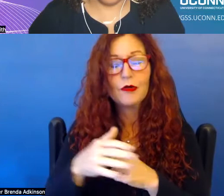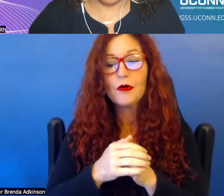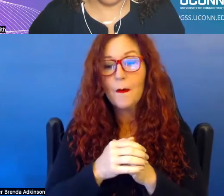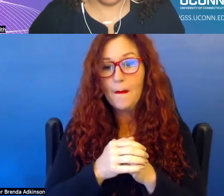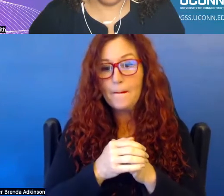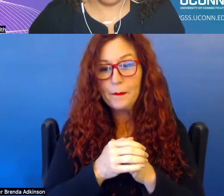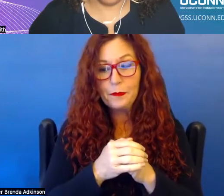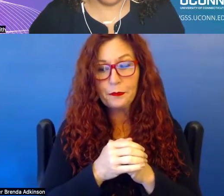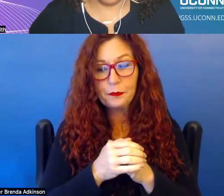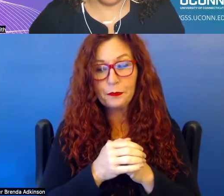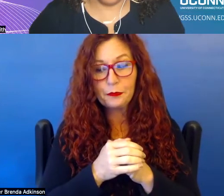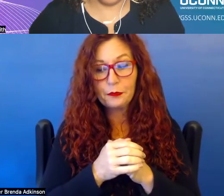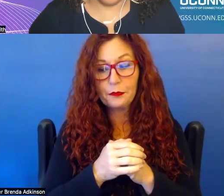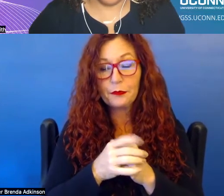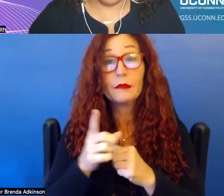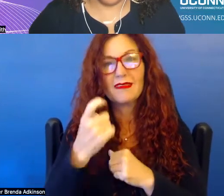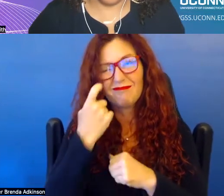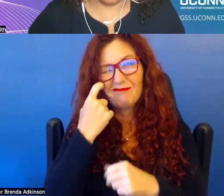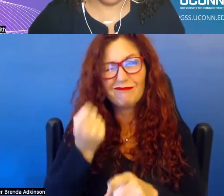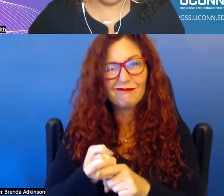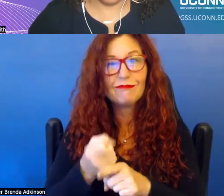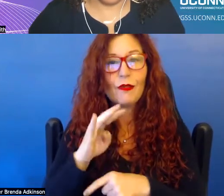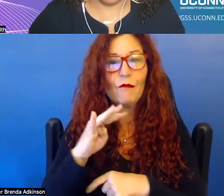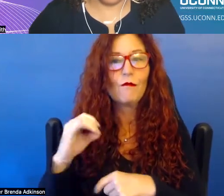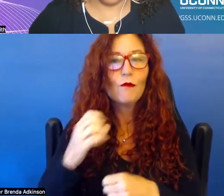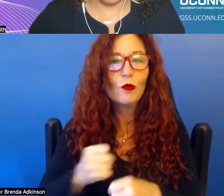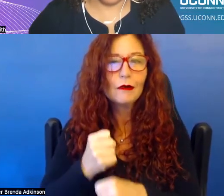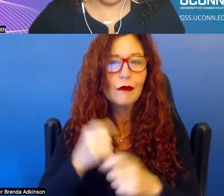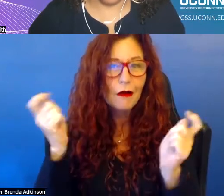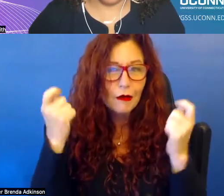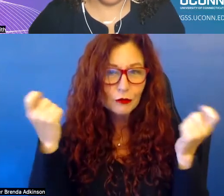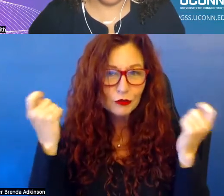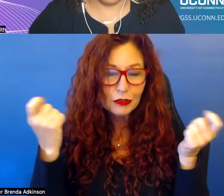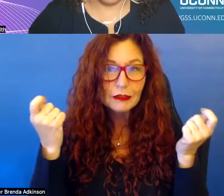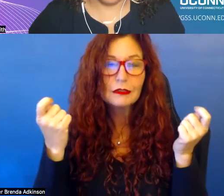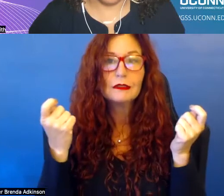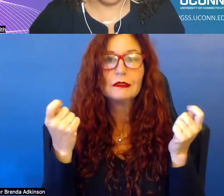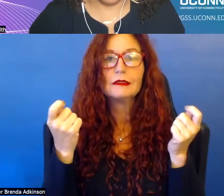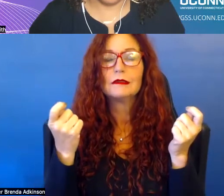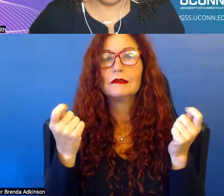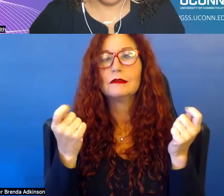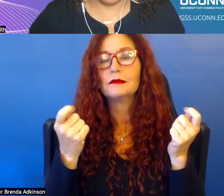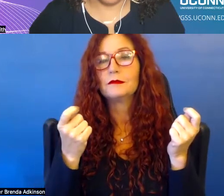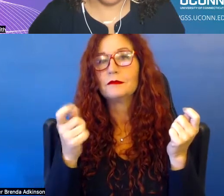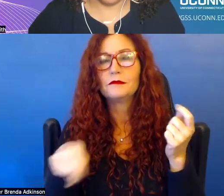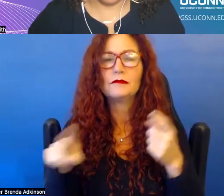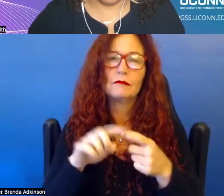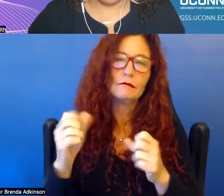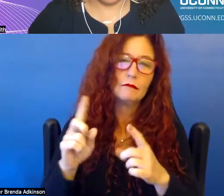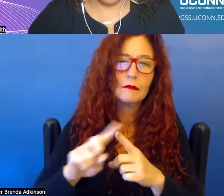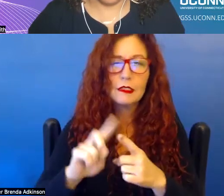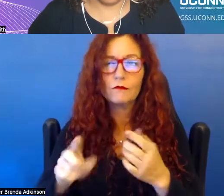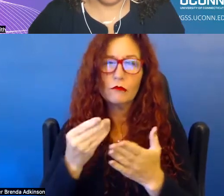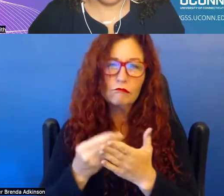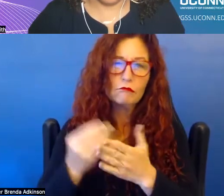is celebrating their 40th anniversary. And then they're including the Tony K. Bombar Scholarship and